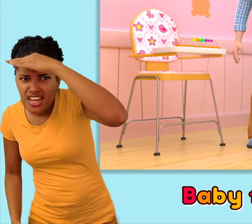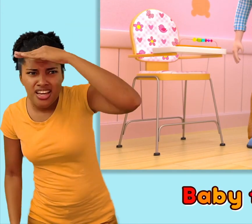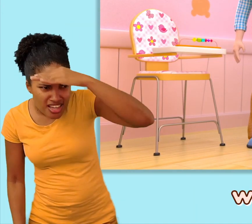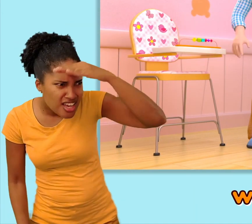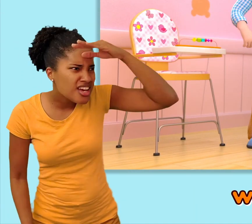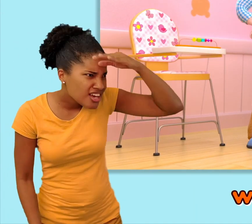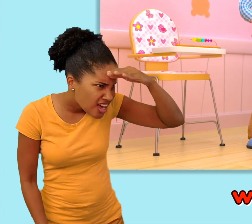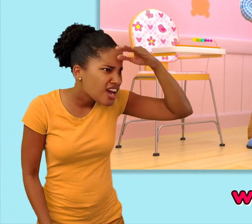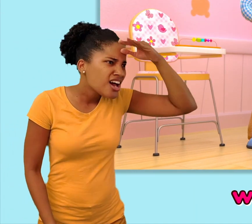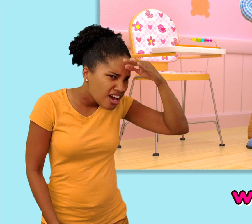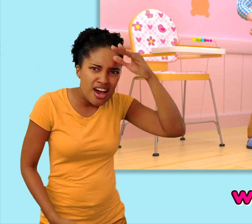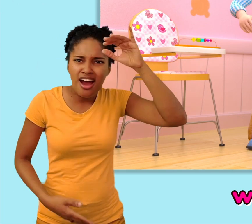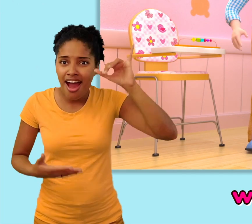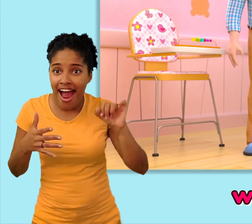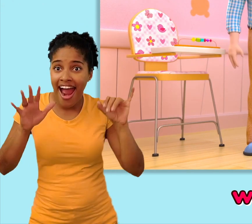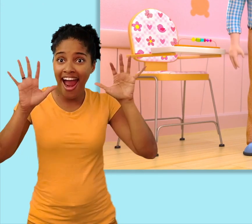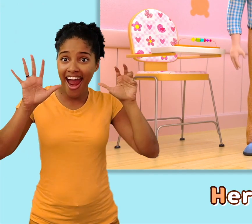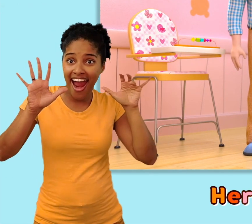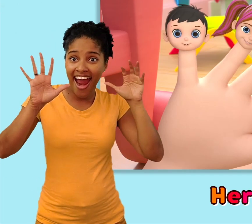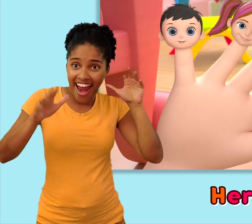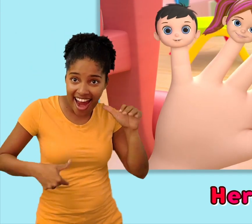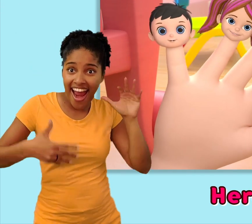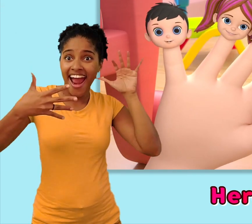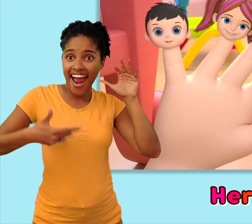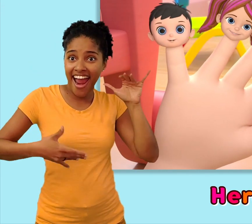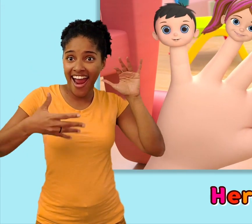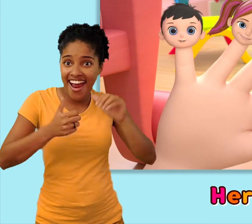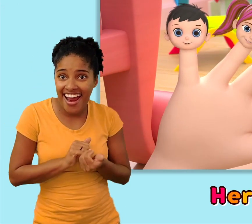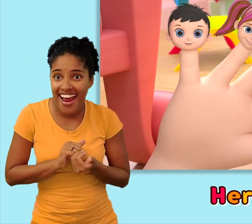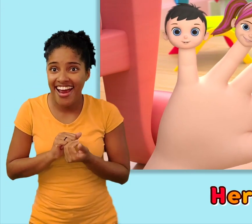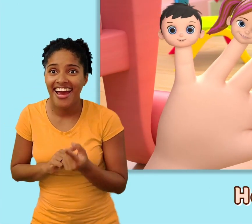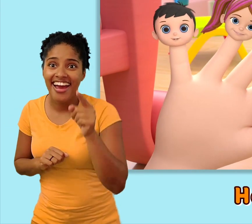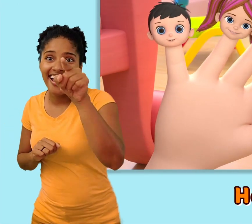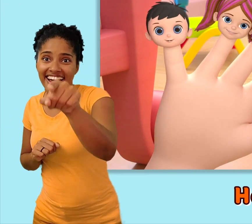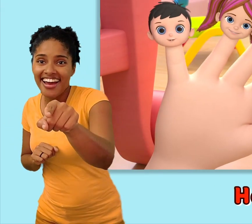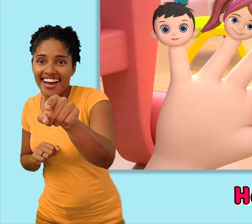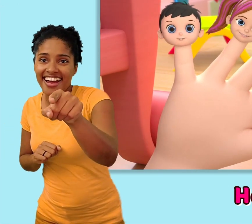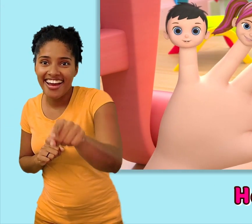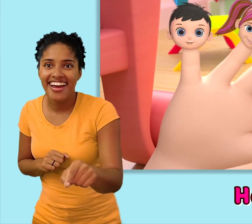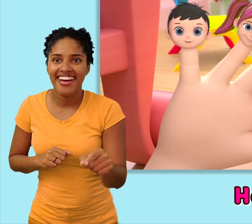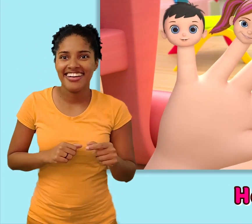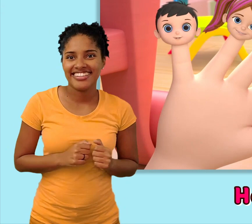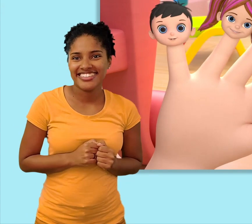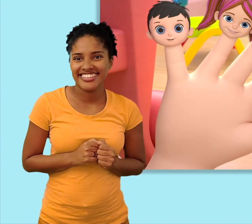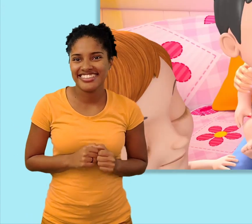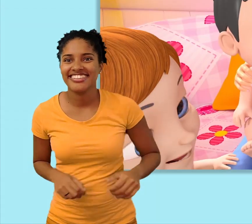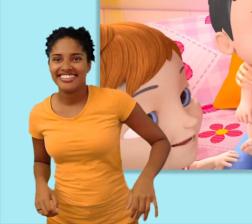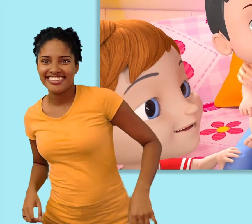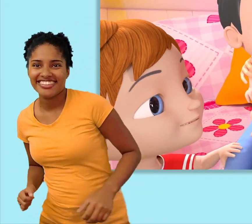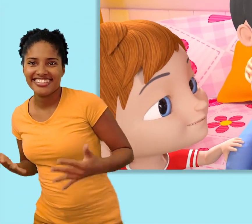Baby Finger, where are you? Here I am, how do you